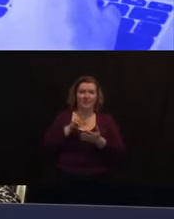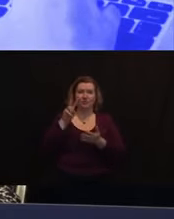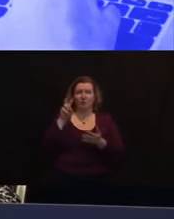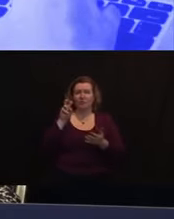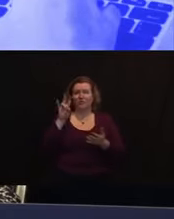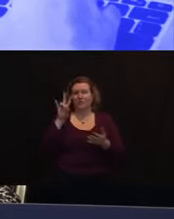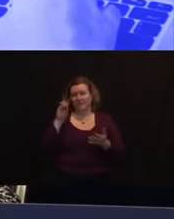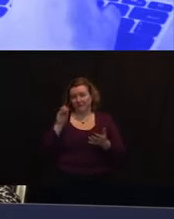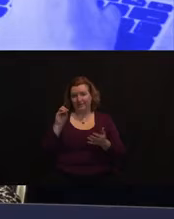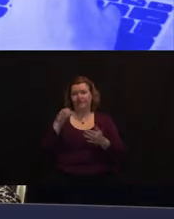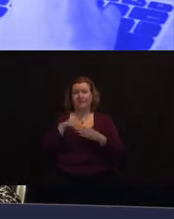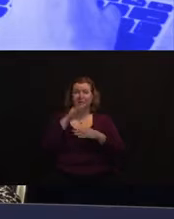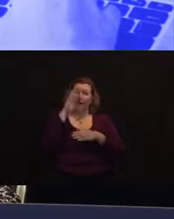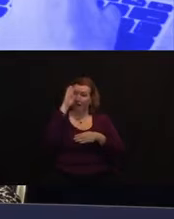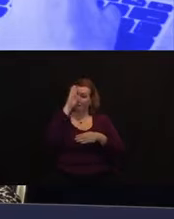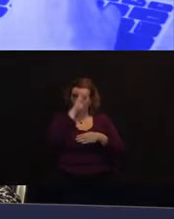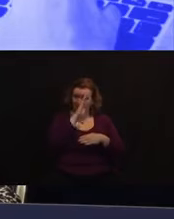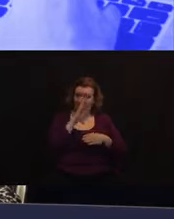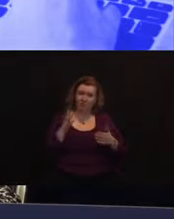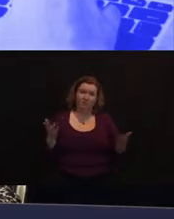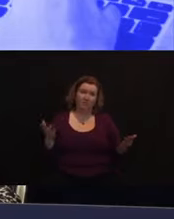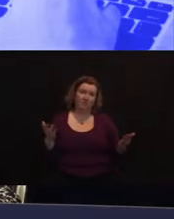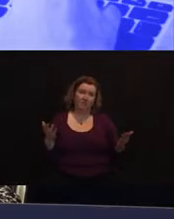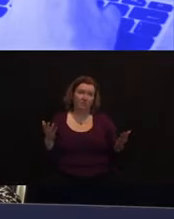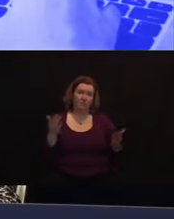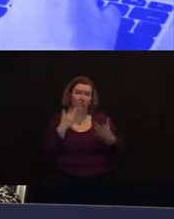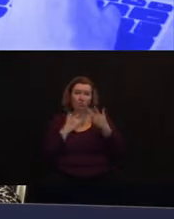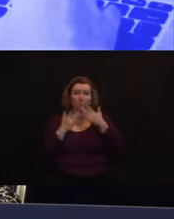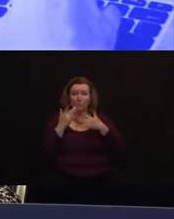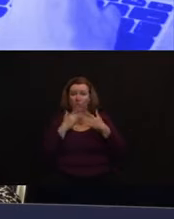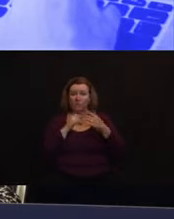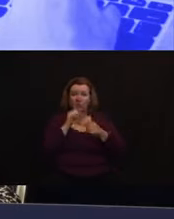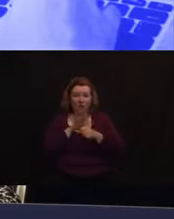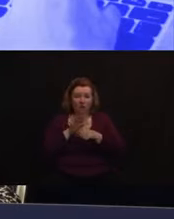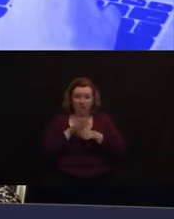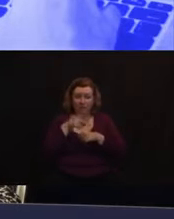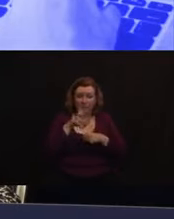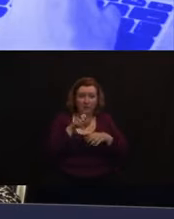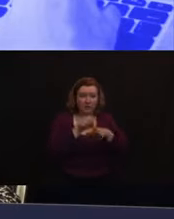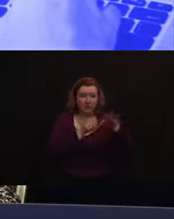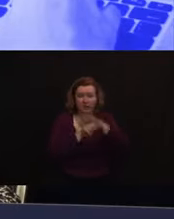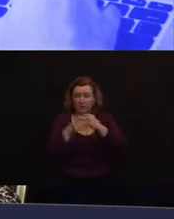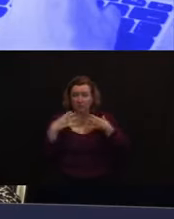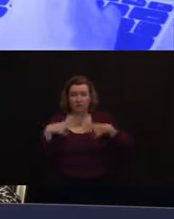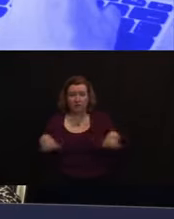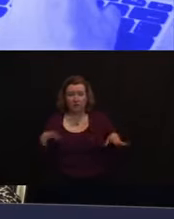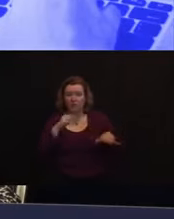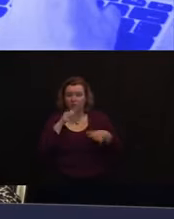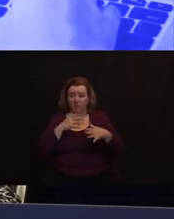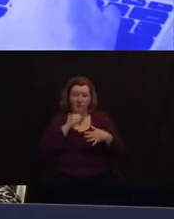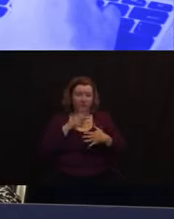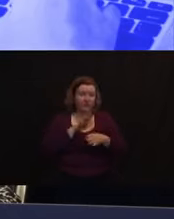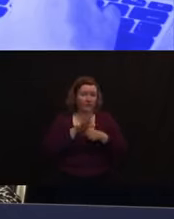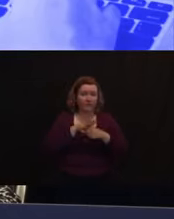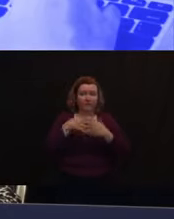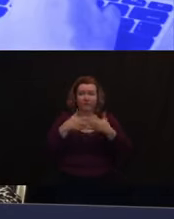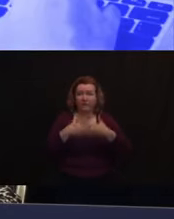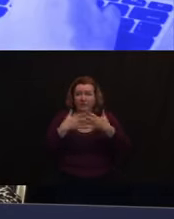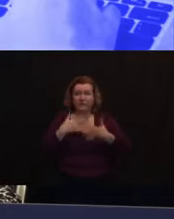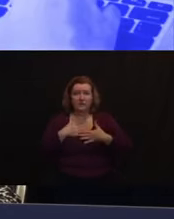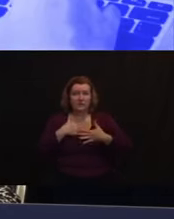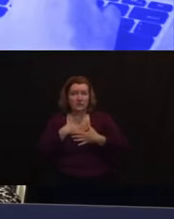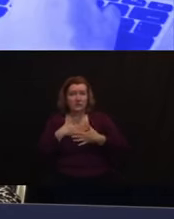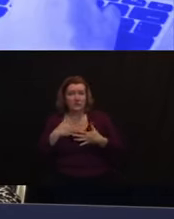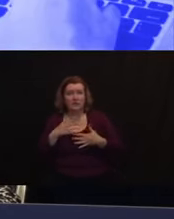individuals in the hospital. We had shortages of PPE and ventilators. We had to bring up field medical stations. Tents were set